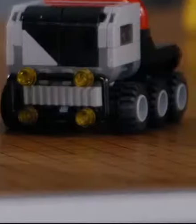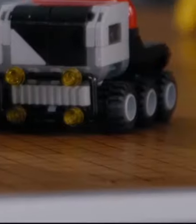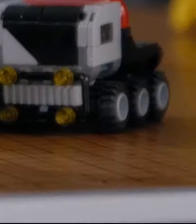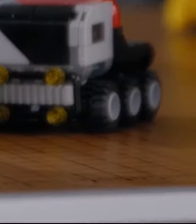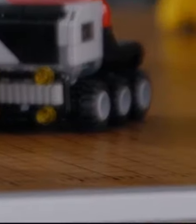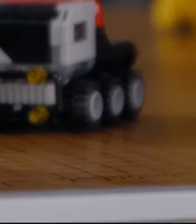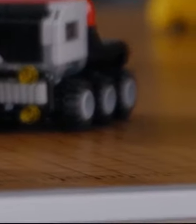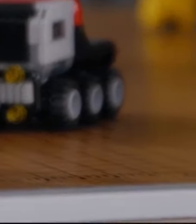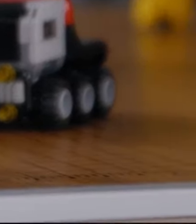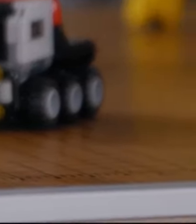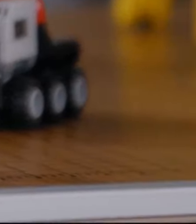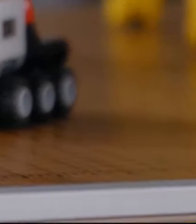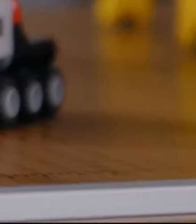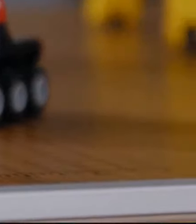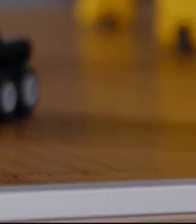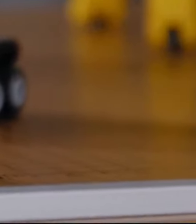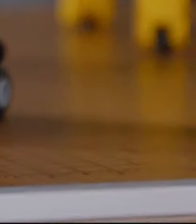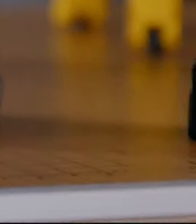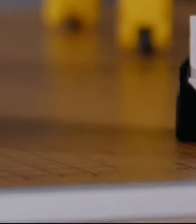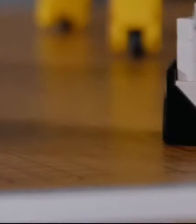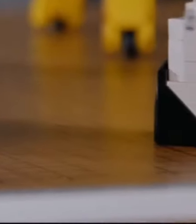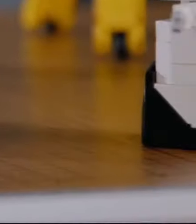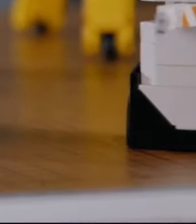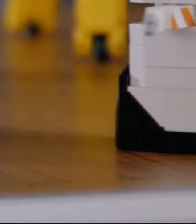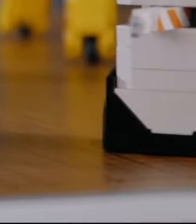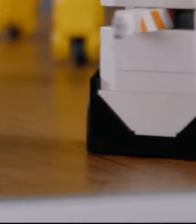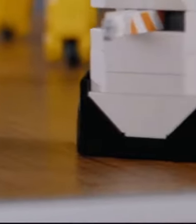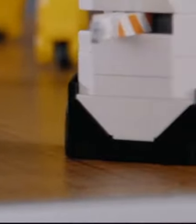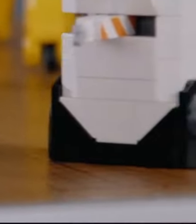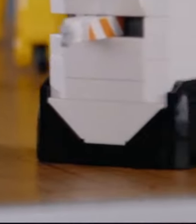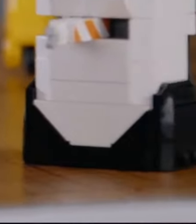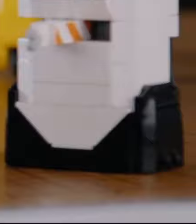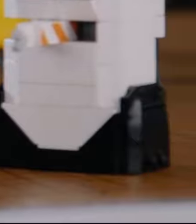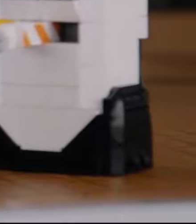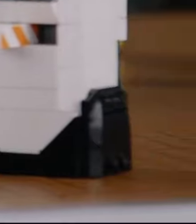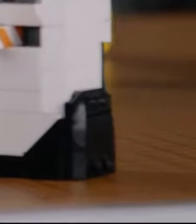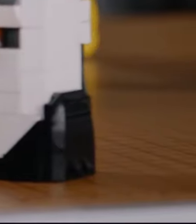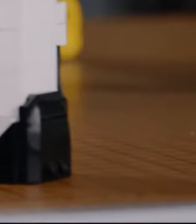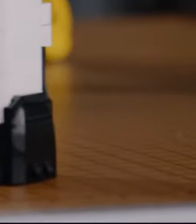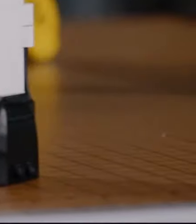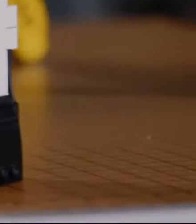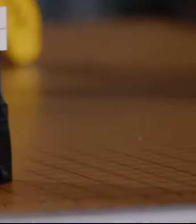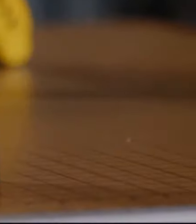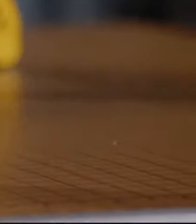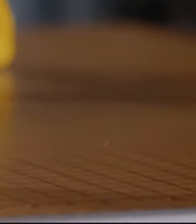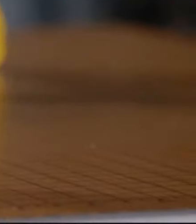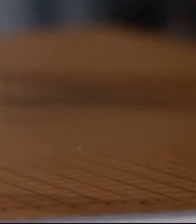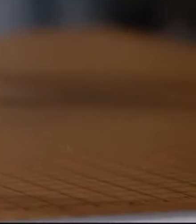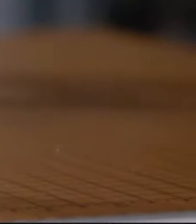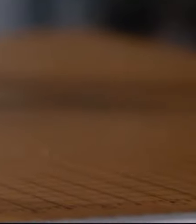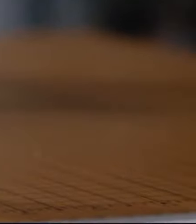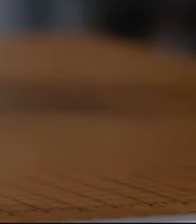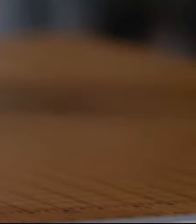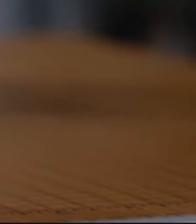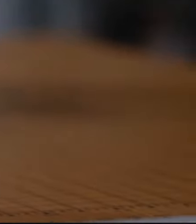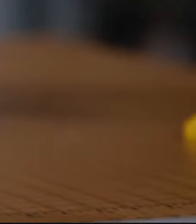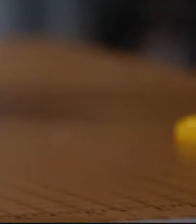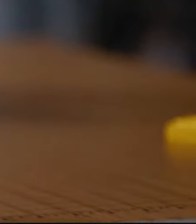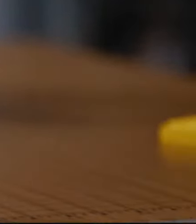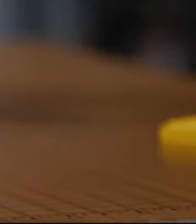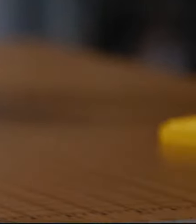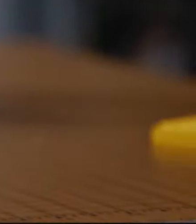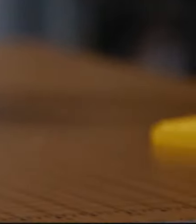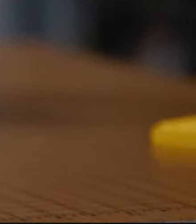make spaceships cool, how many lasers to add to them, or extra wings, or features